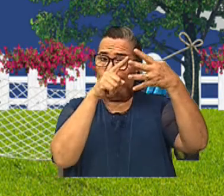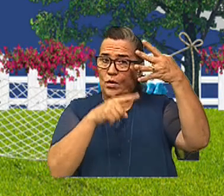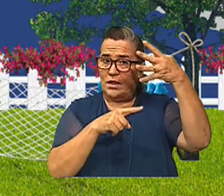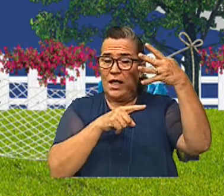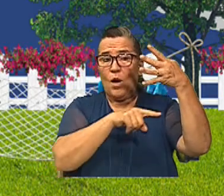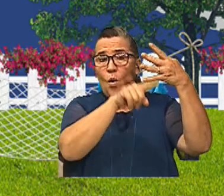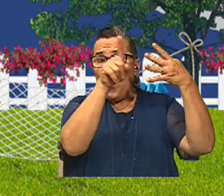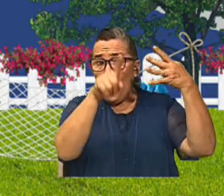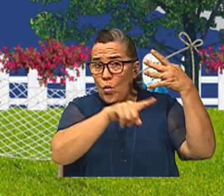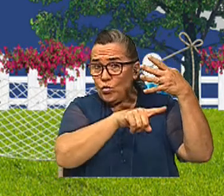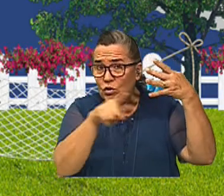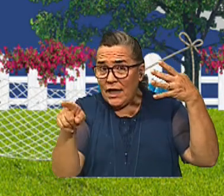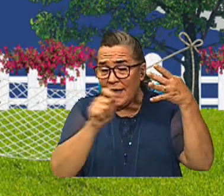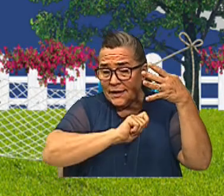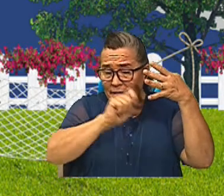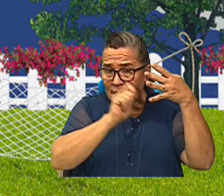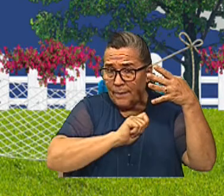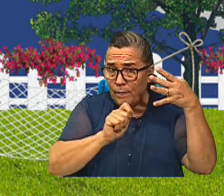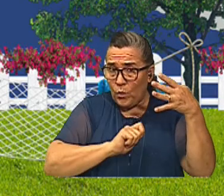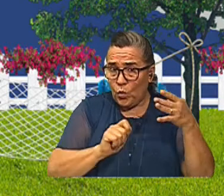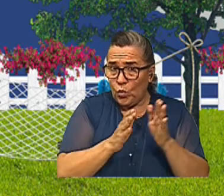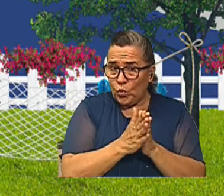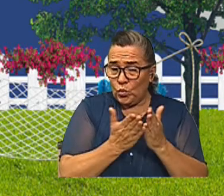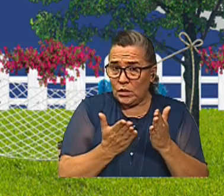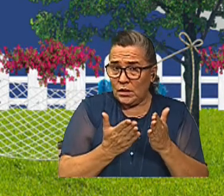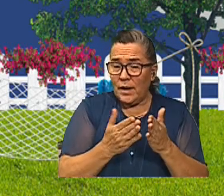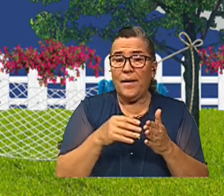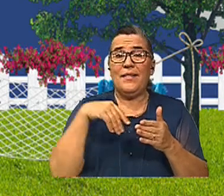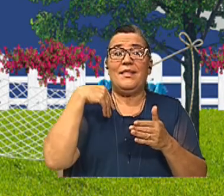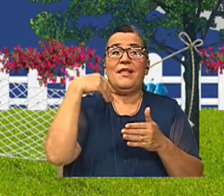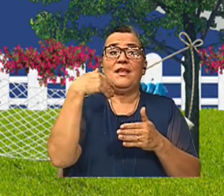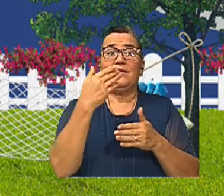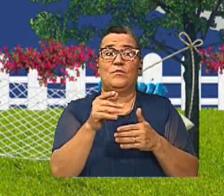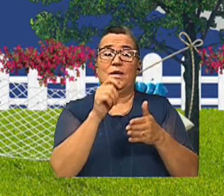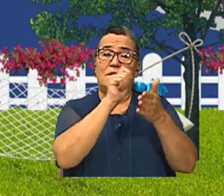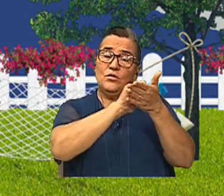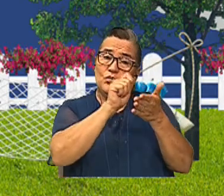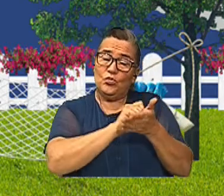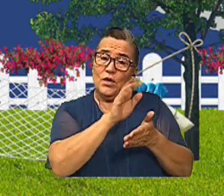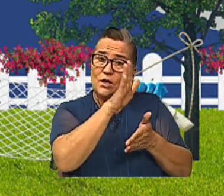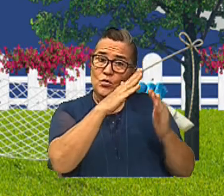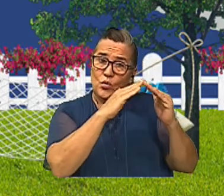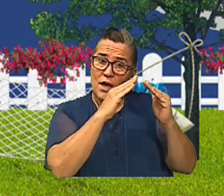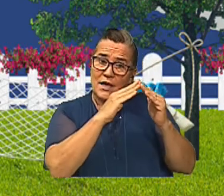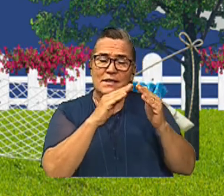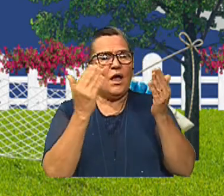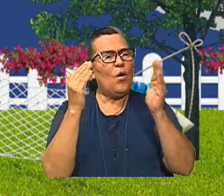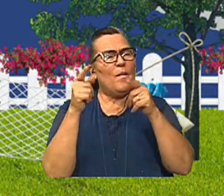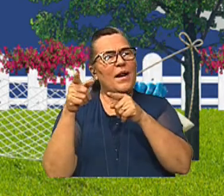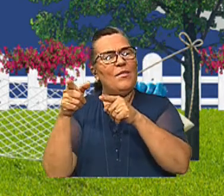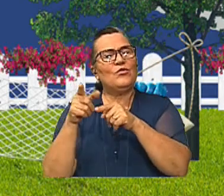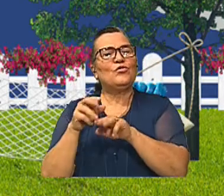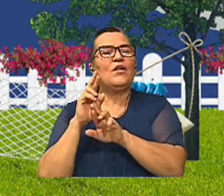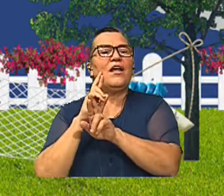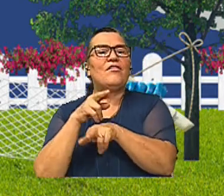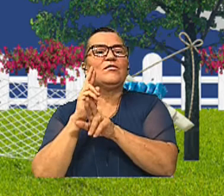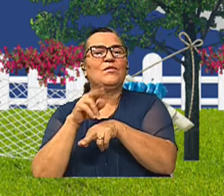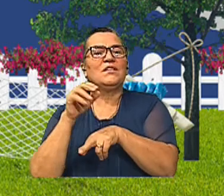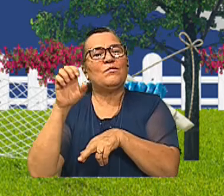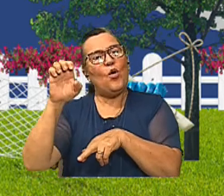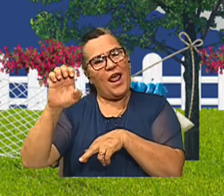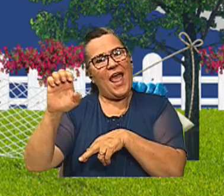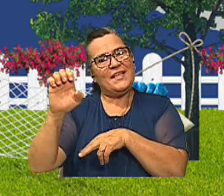notes. And then we are going to compare your notes at home with the ones from Esteban,